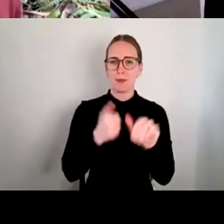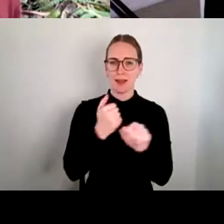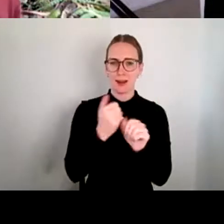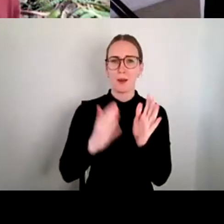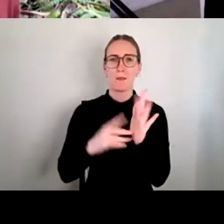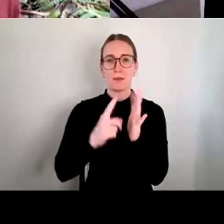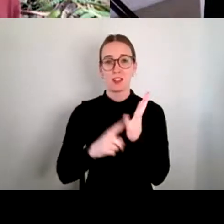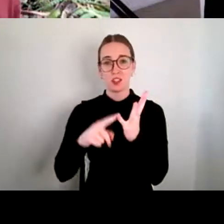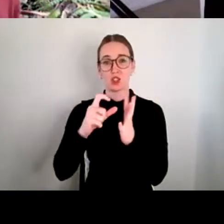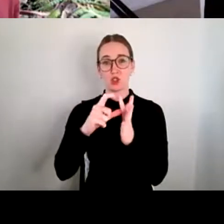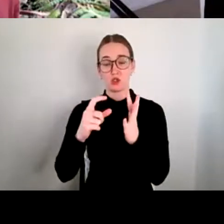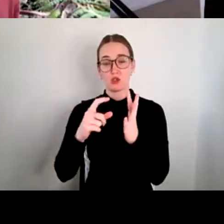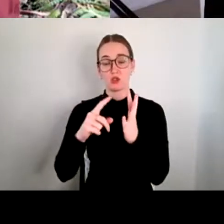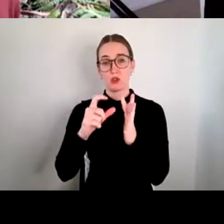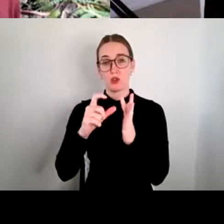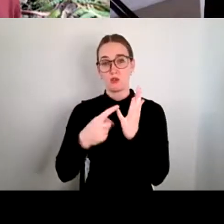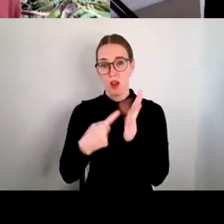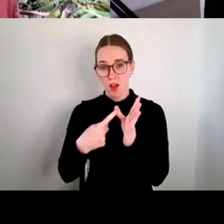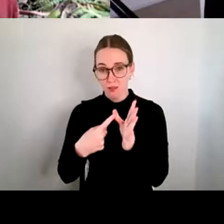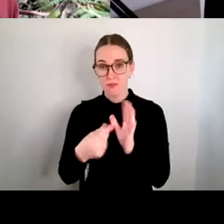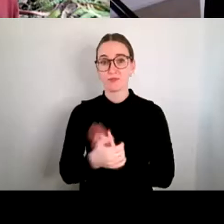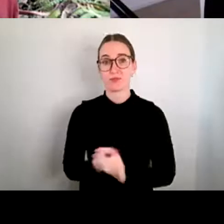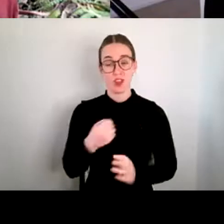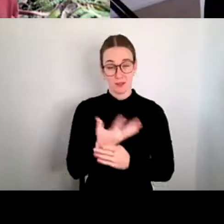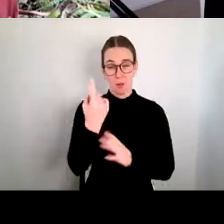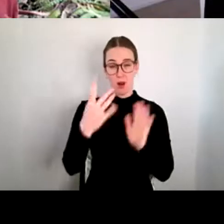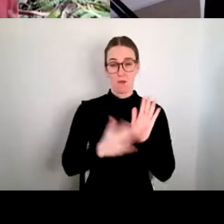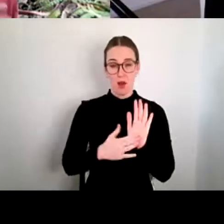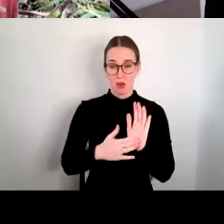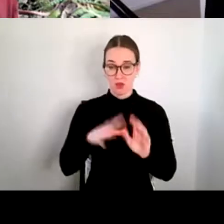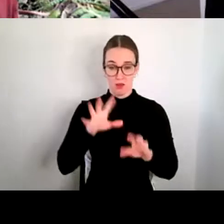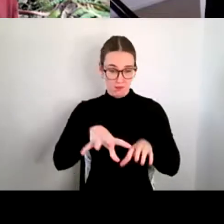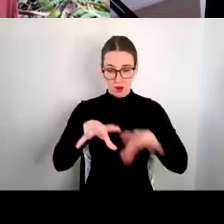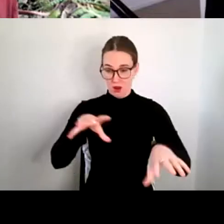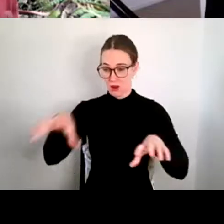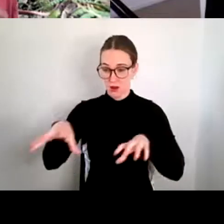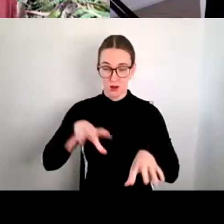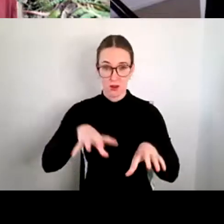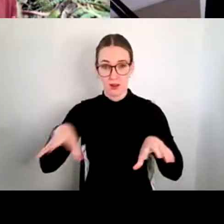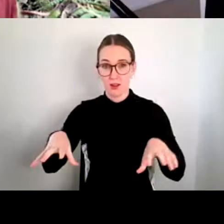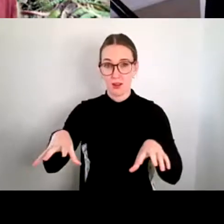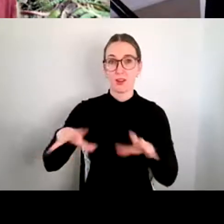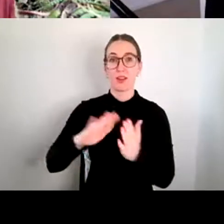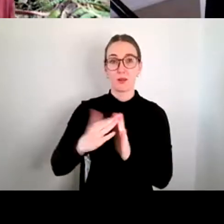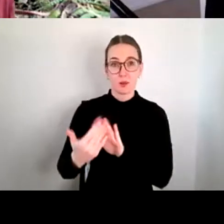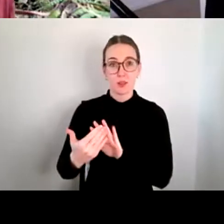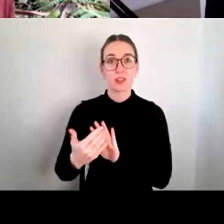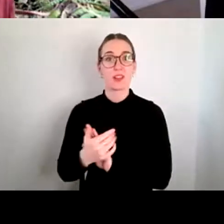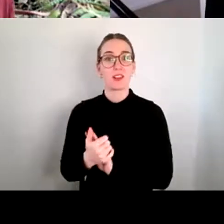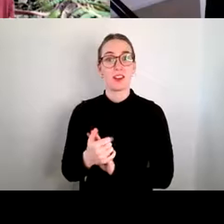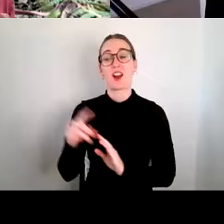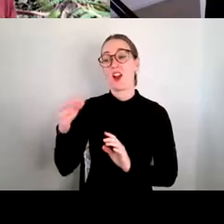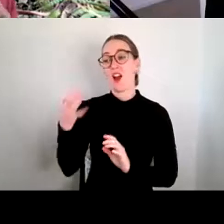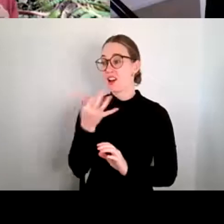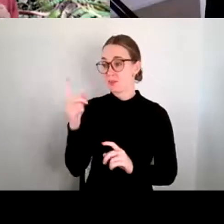spent the month in the gallery. And asked the community to come into the gallery and write the name of somebody they found significant on a post-it